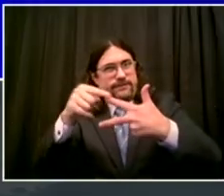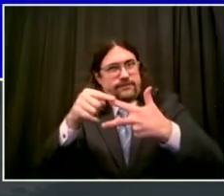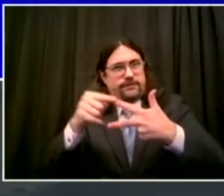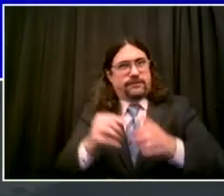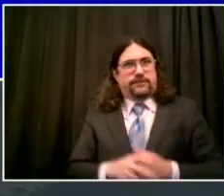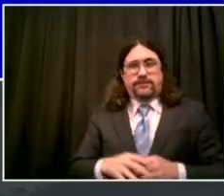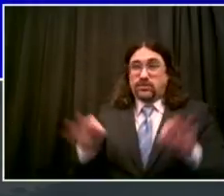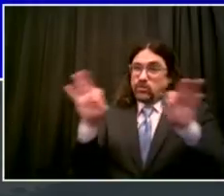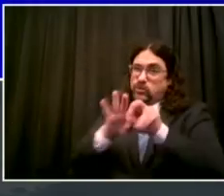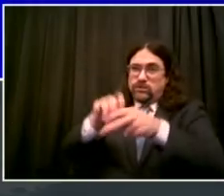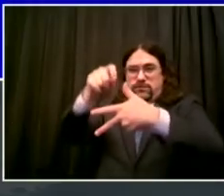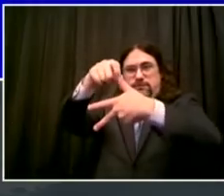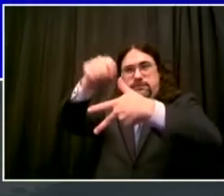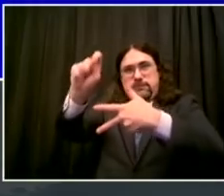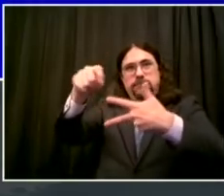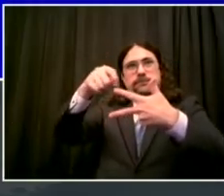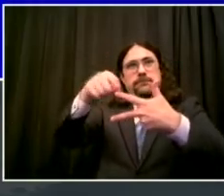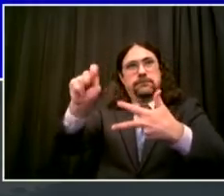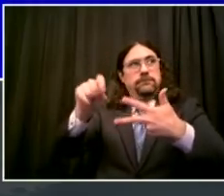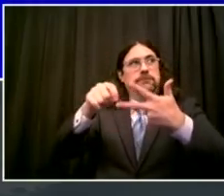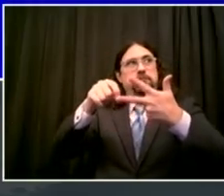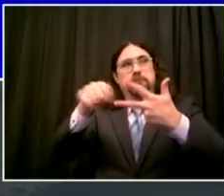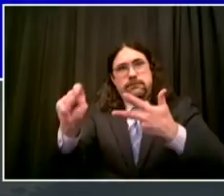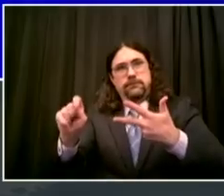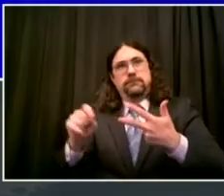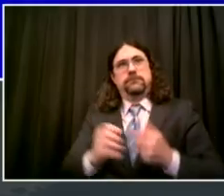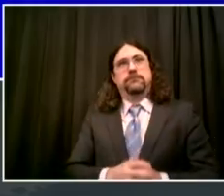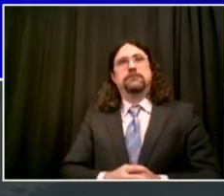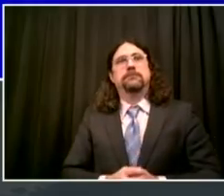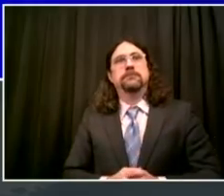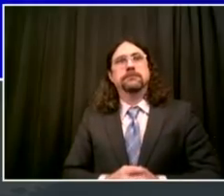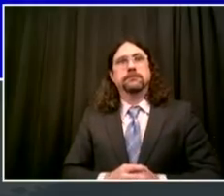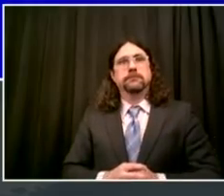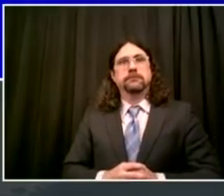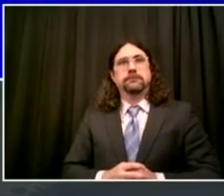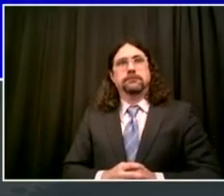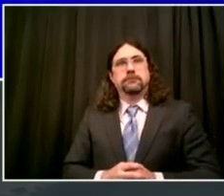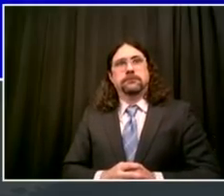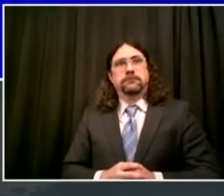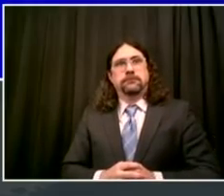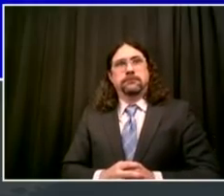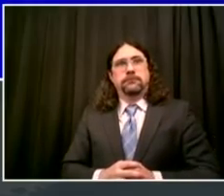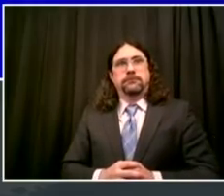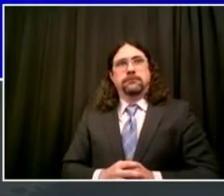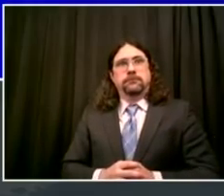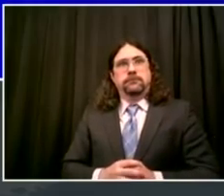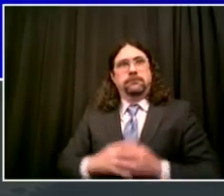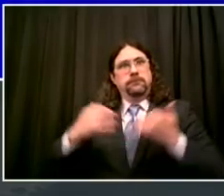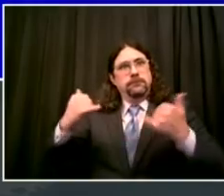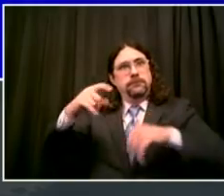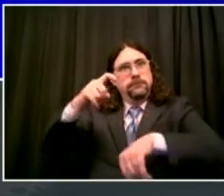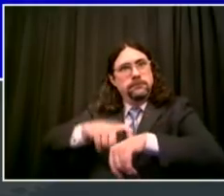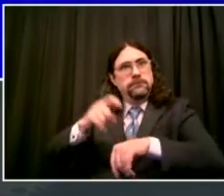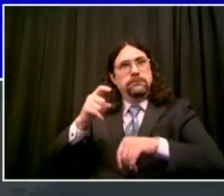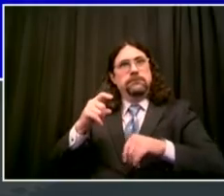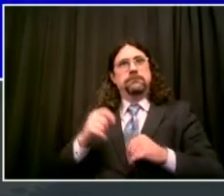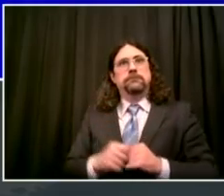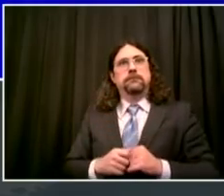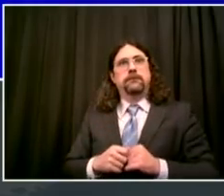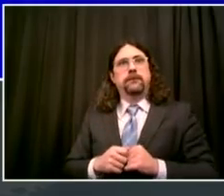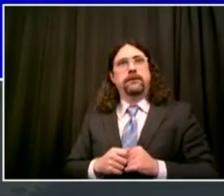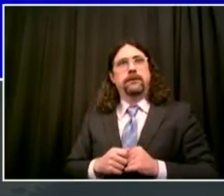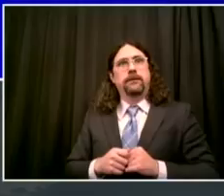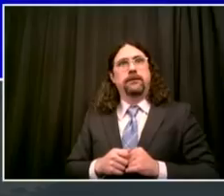when it's time. But very much like the direction we're moving in, and it's all because of your hard work. So I know you want to get to